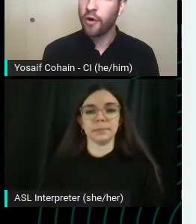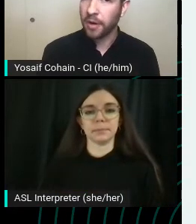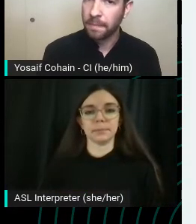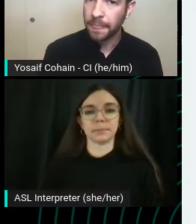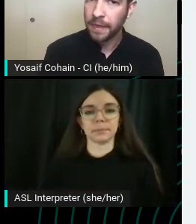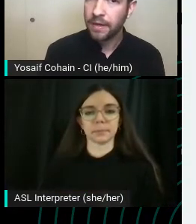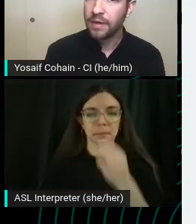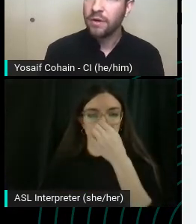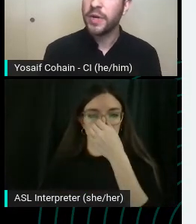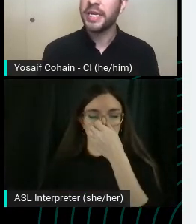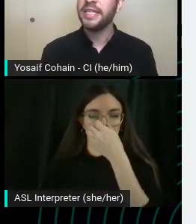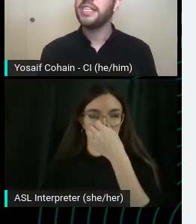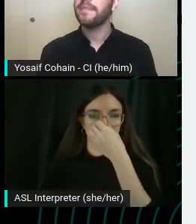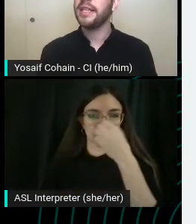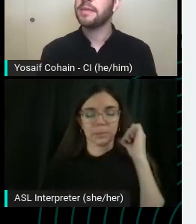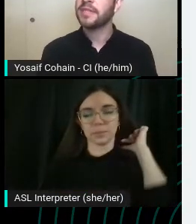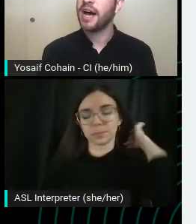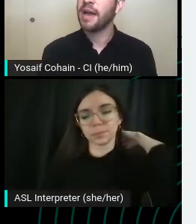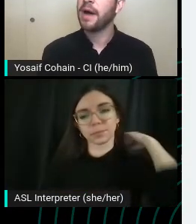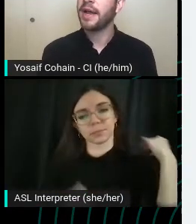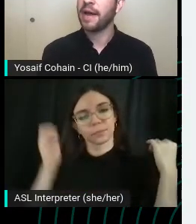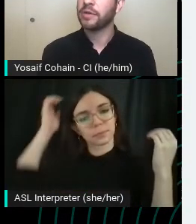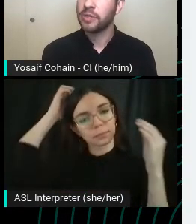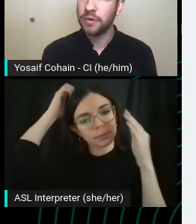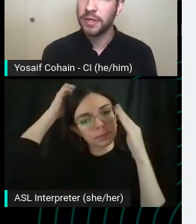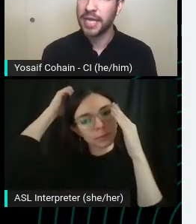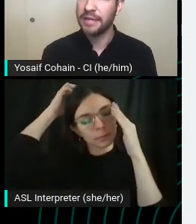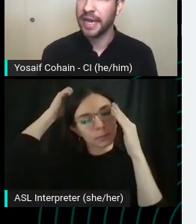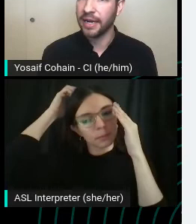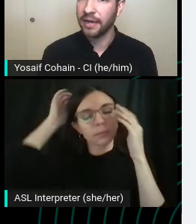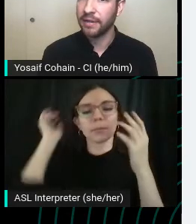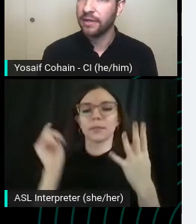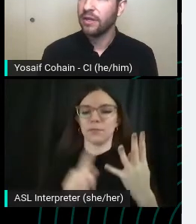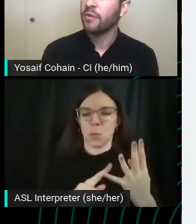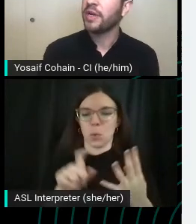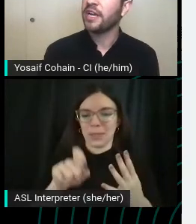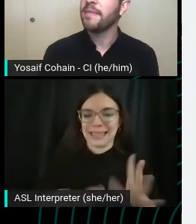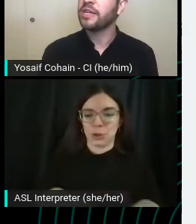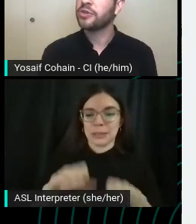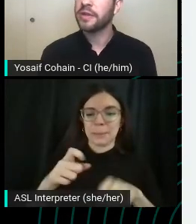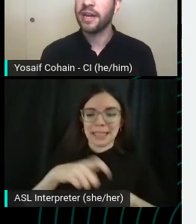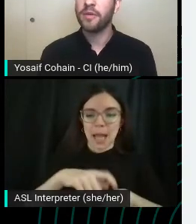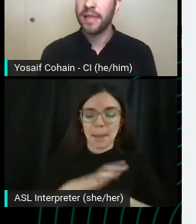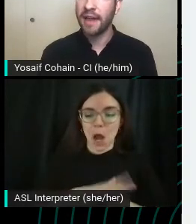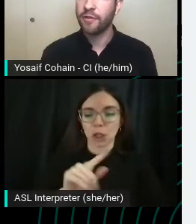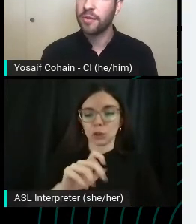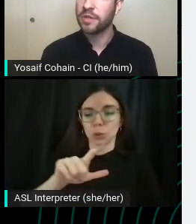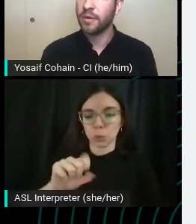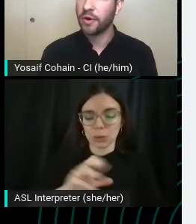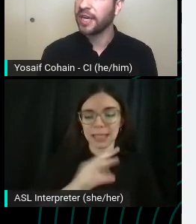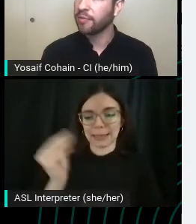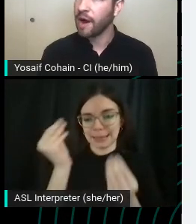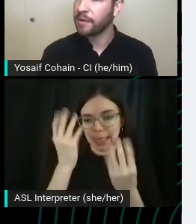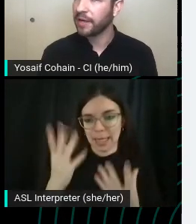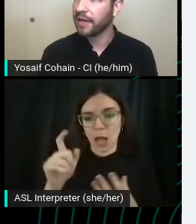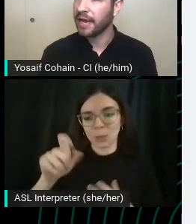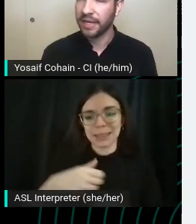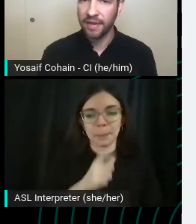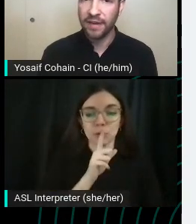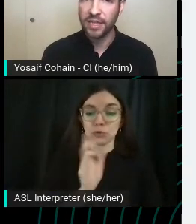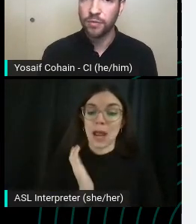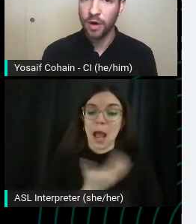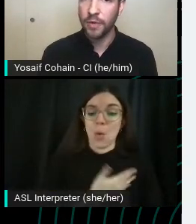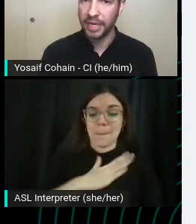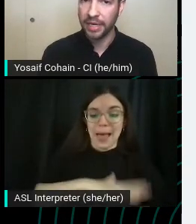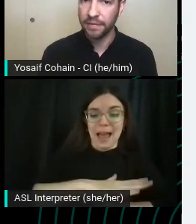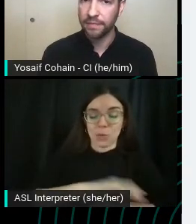Number 4, we need to spend some time on our tools and data. We need to make sure that our platforms are working properly and